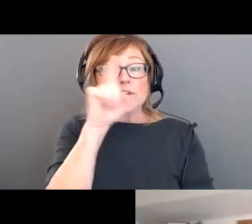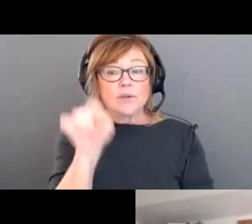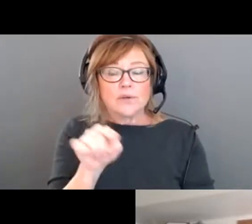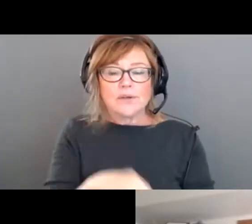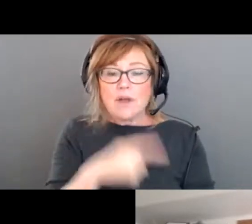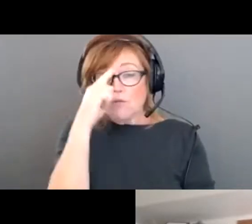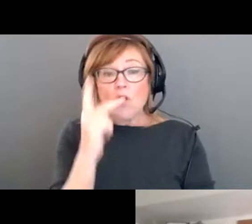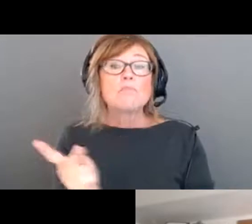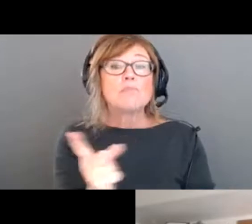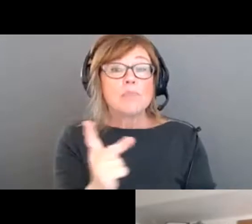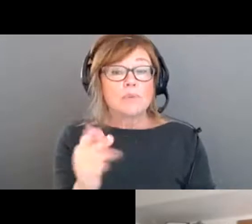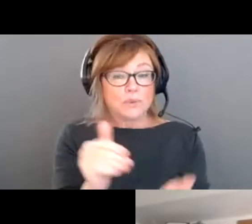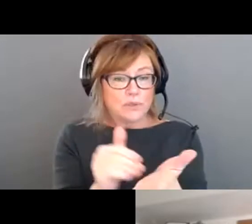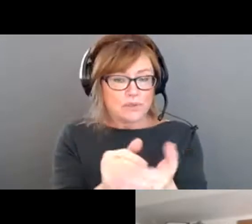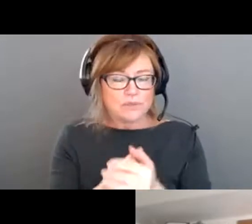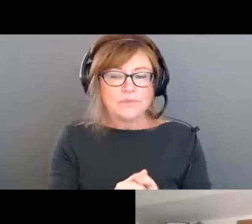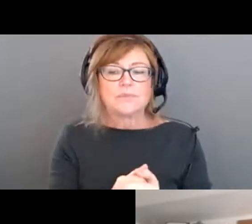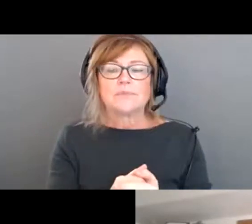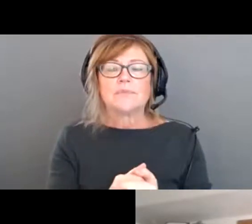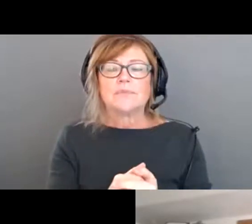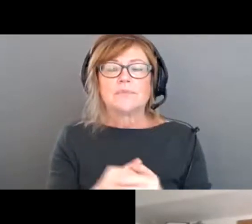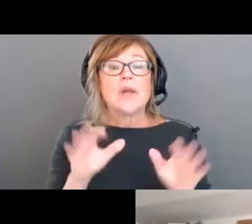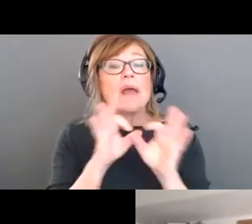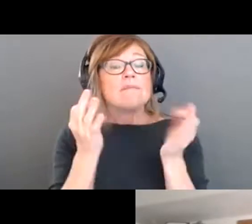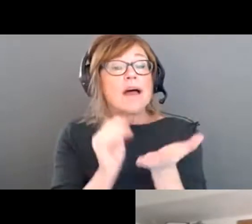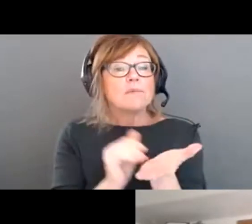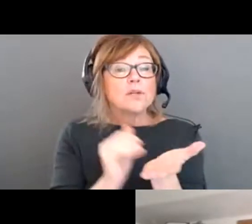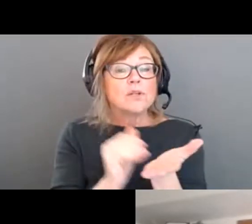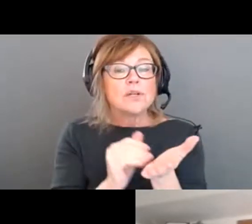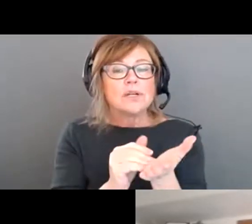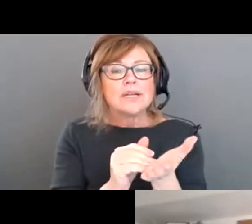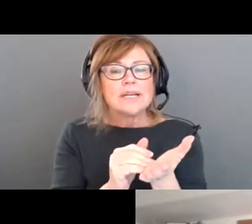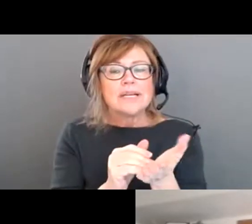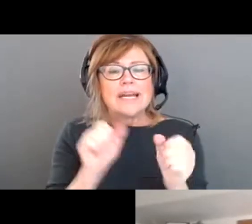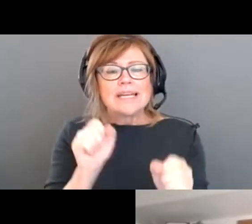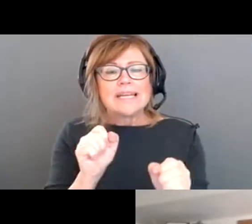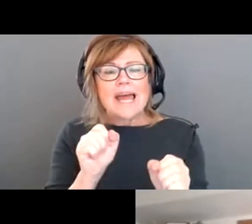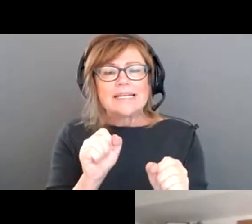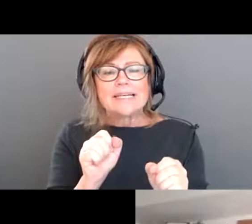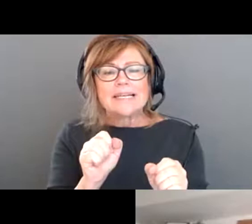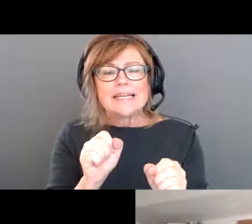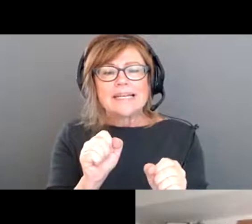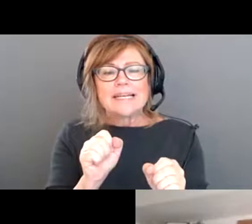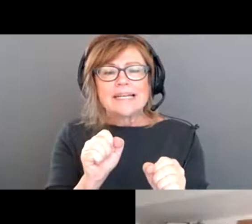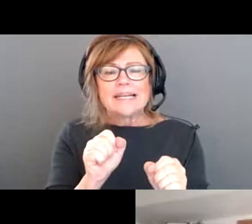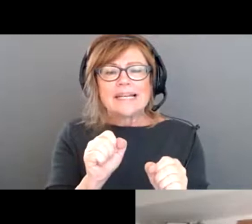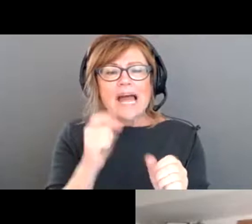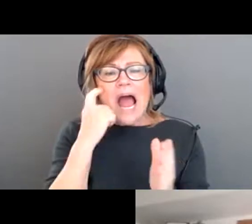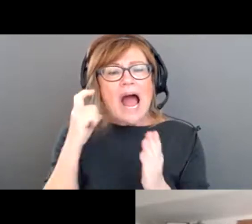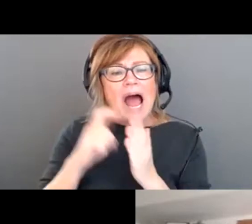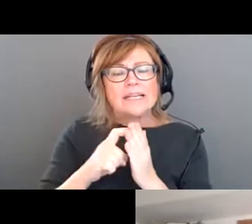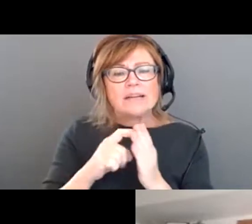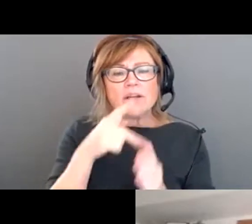both doctors. How do family physicians distinguish between dementia symptoms and